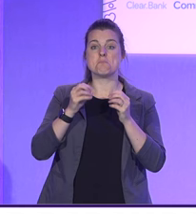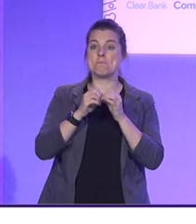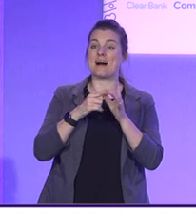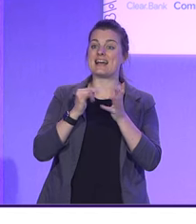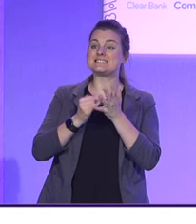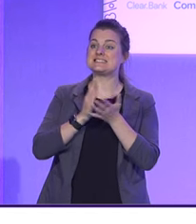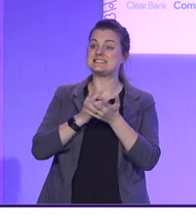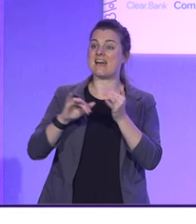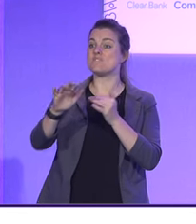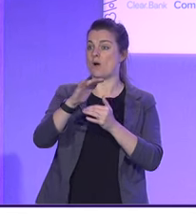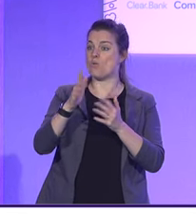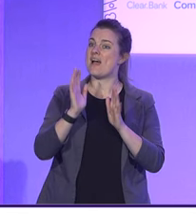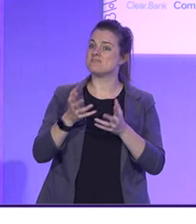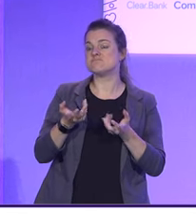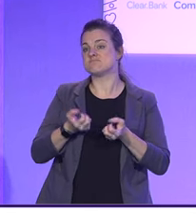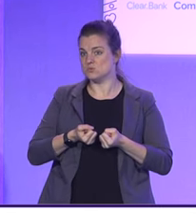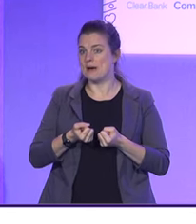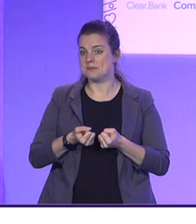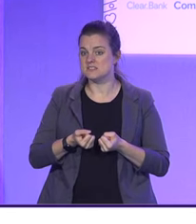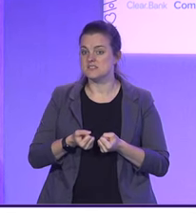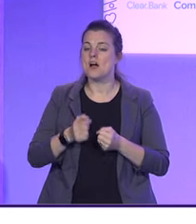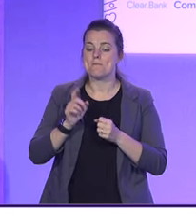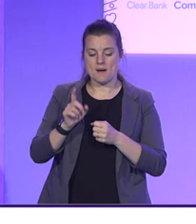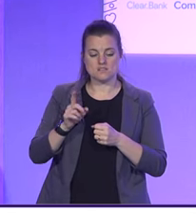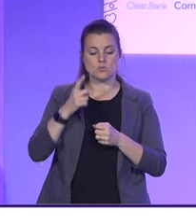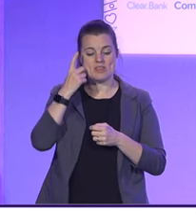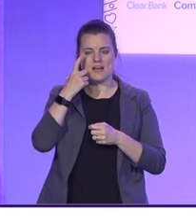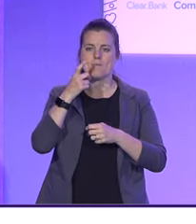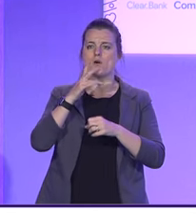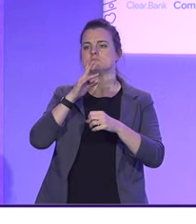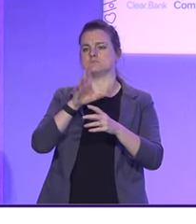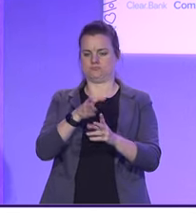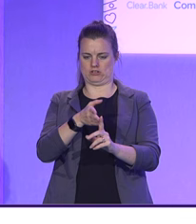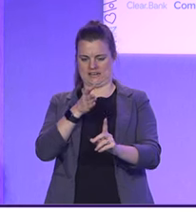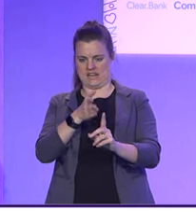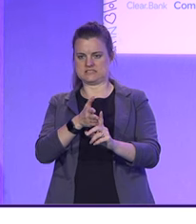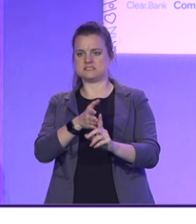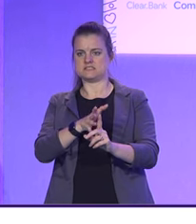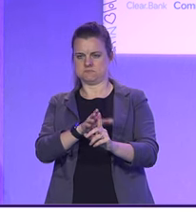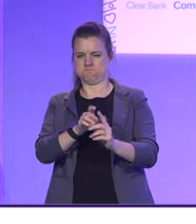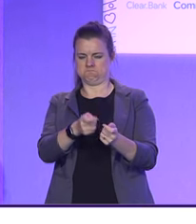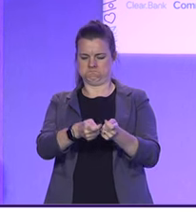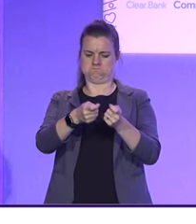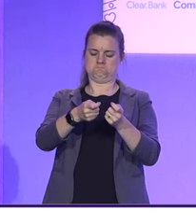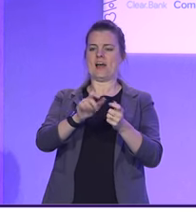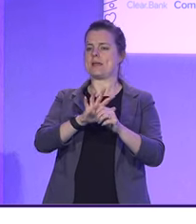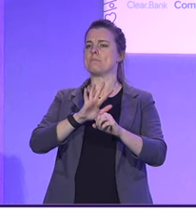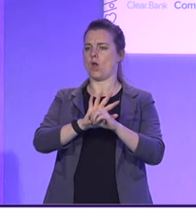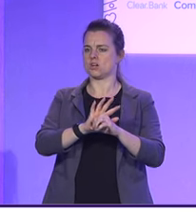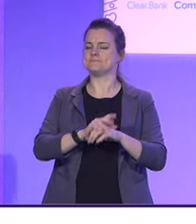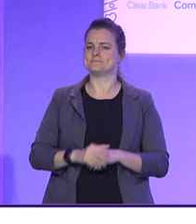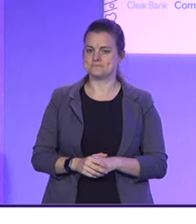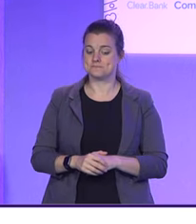need to determine those. And after you determine it, you need to block it away. Be wary of your first impressions.